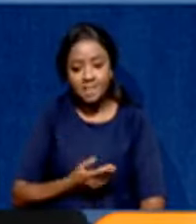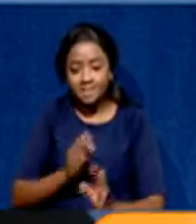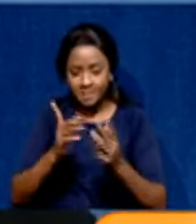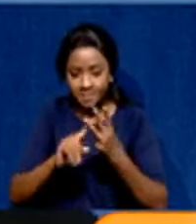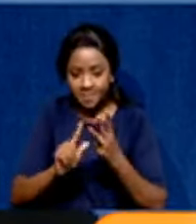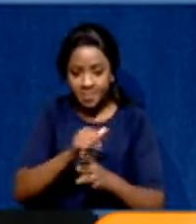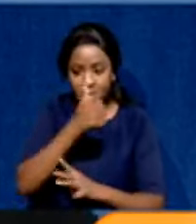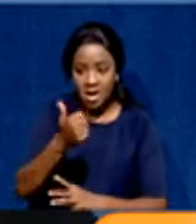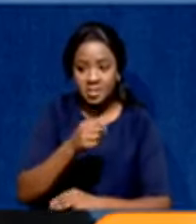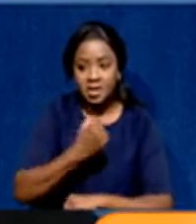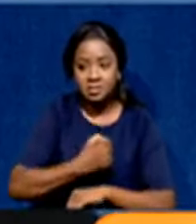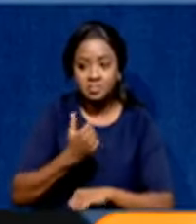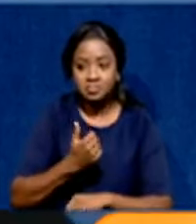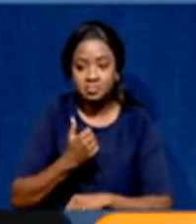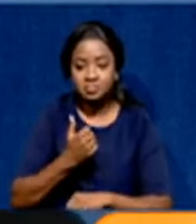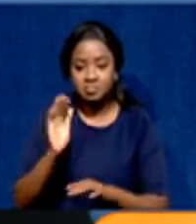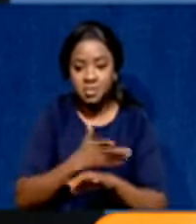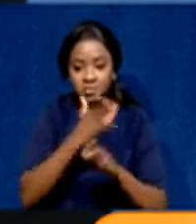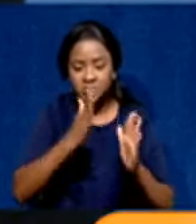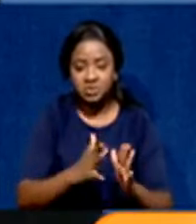Marakwe's daughter,